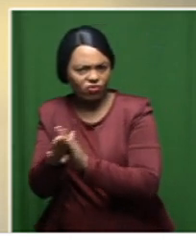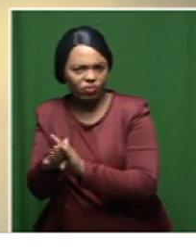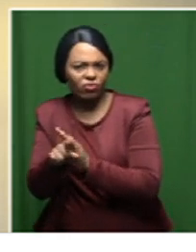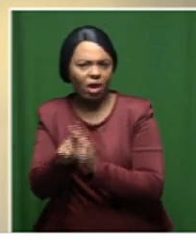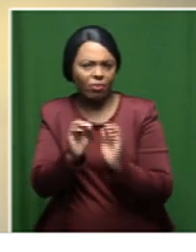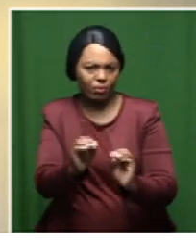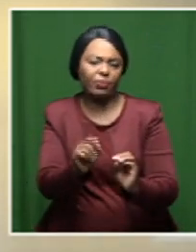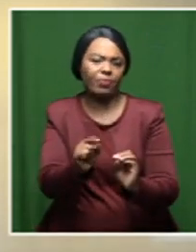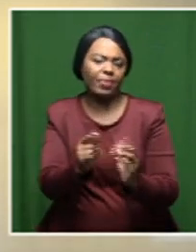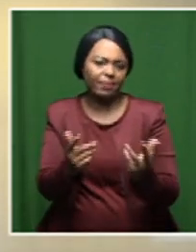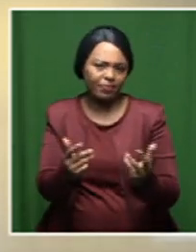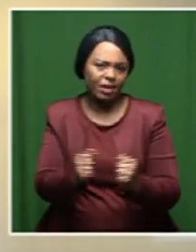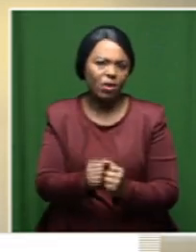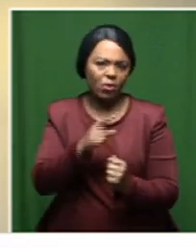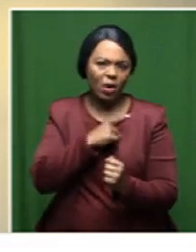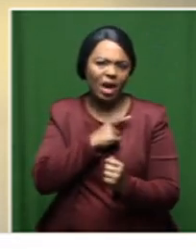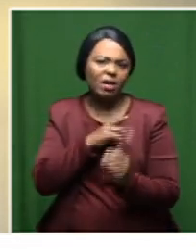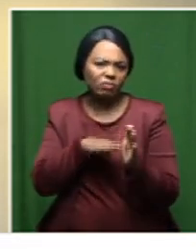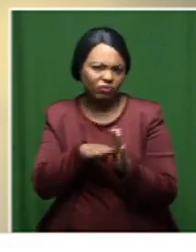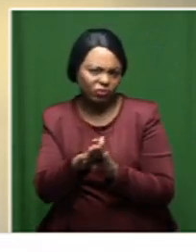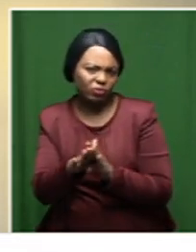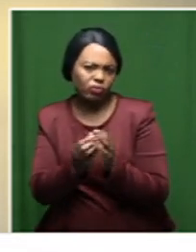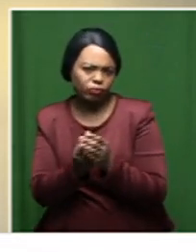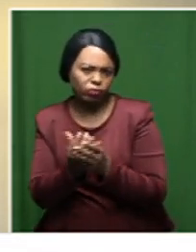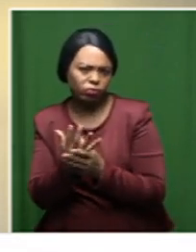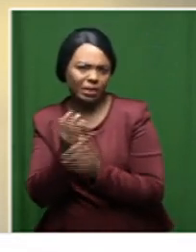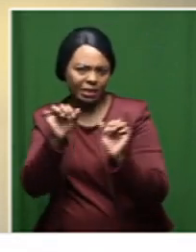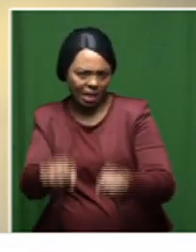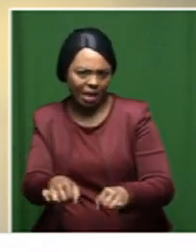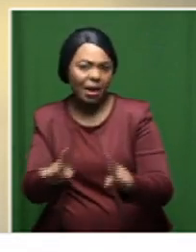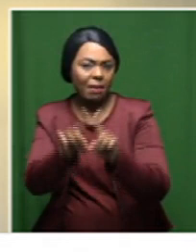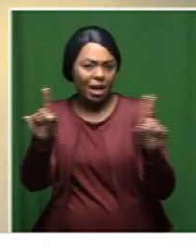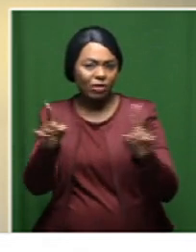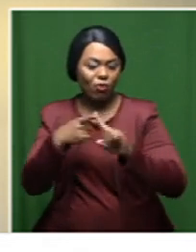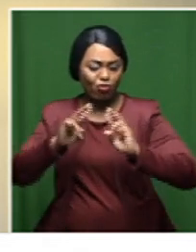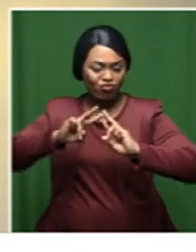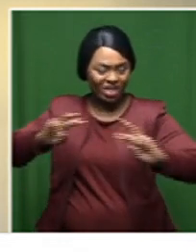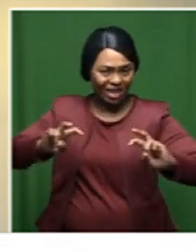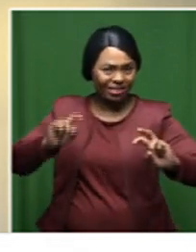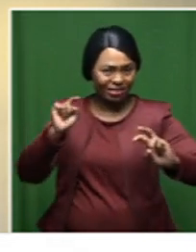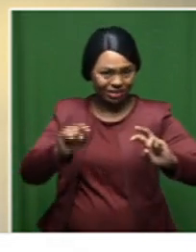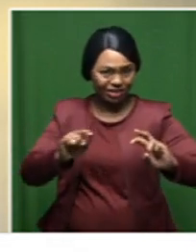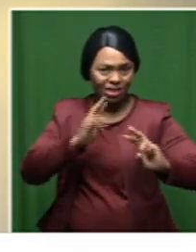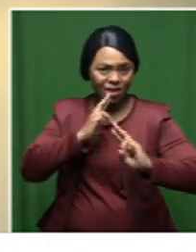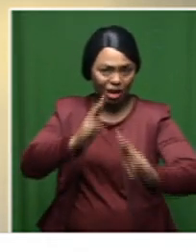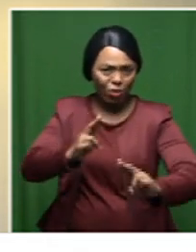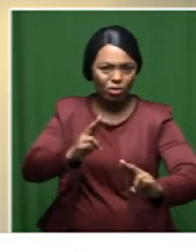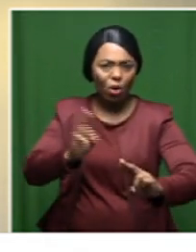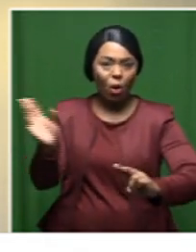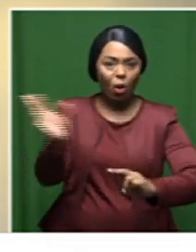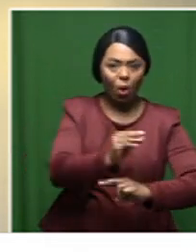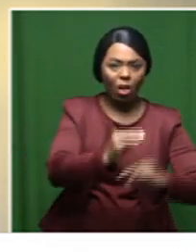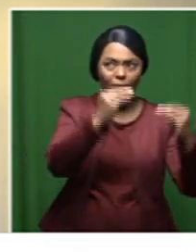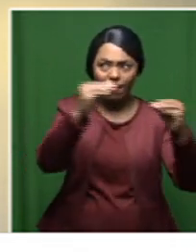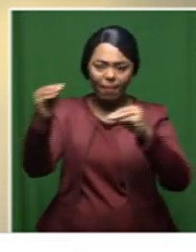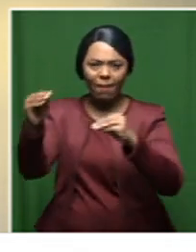an industry is growing, but as we can see from this study, not all the revenues are